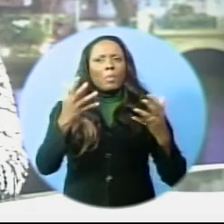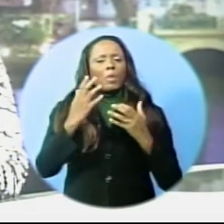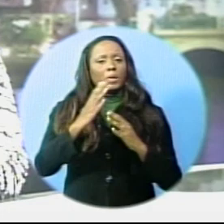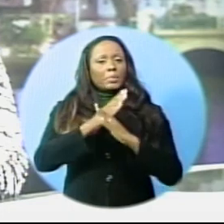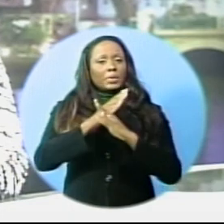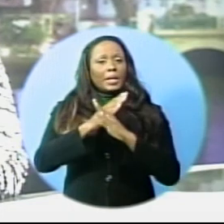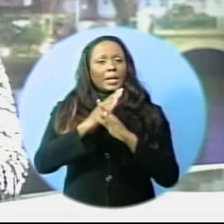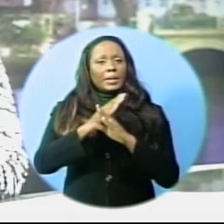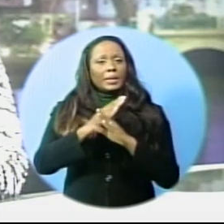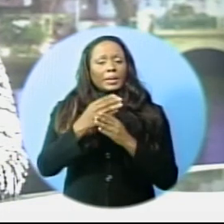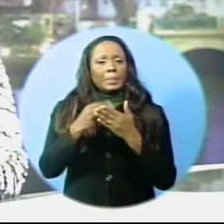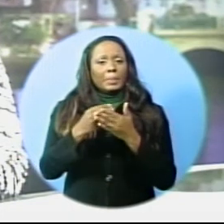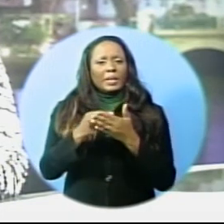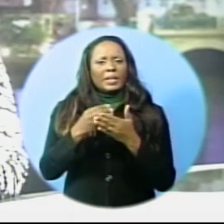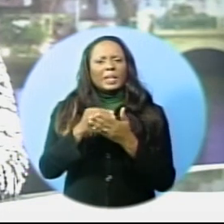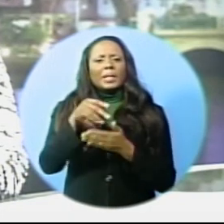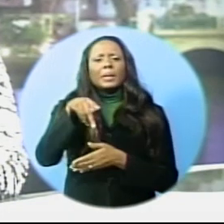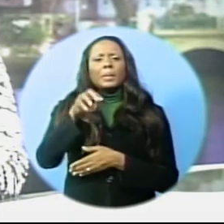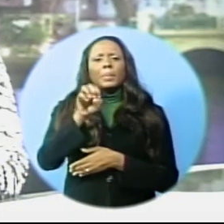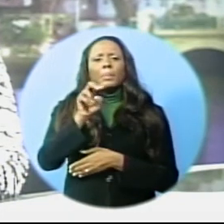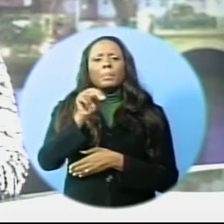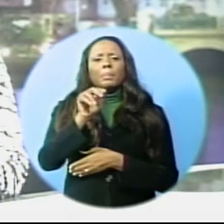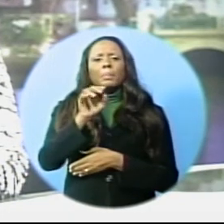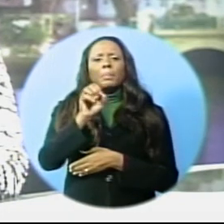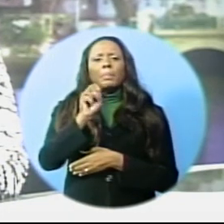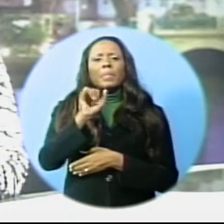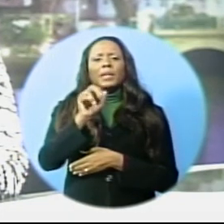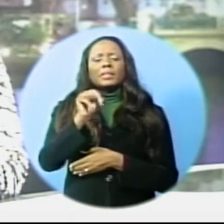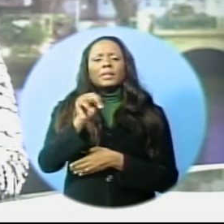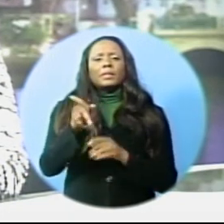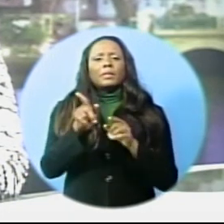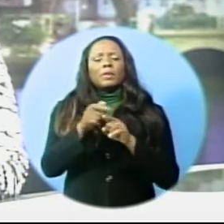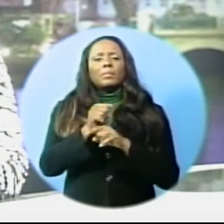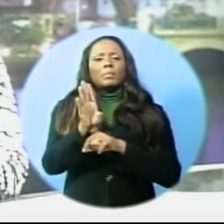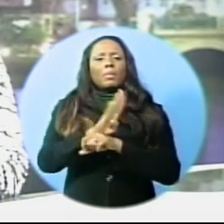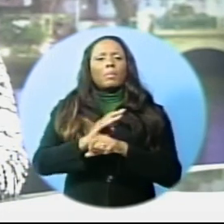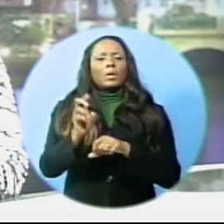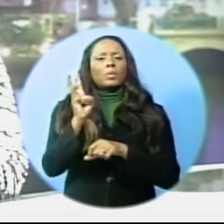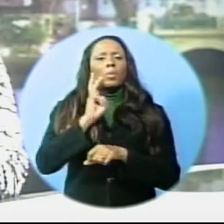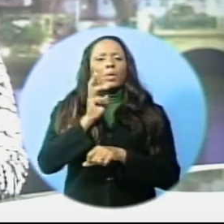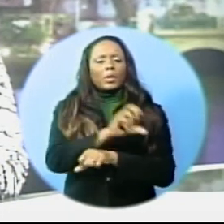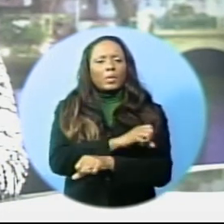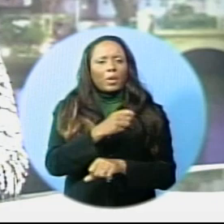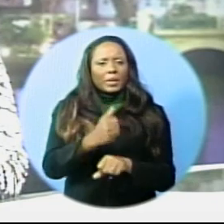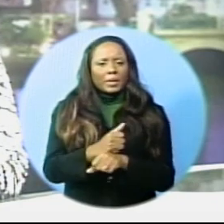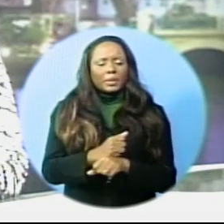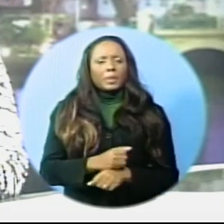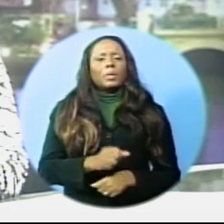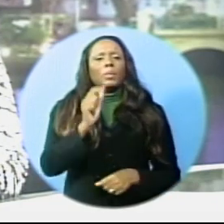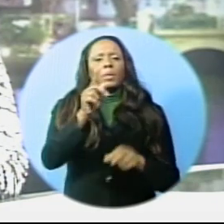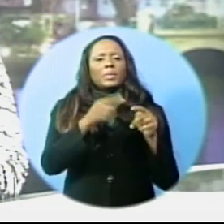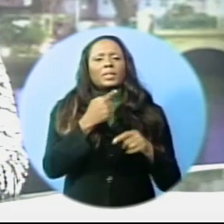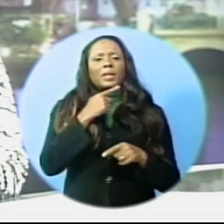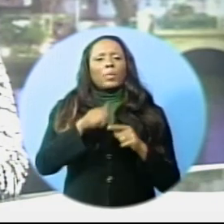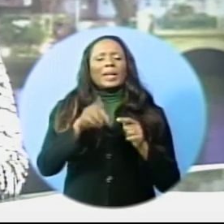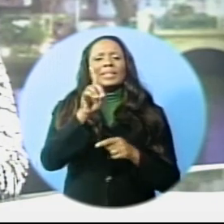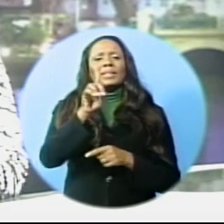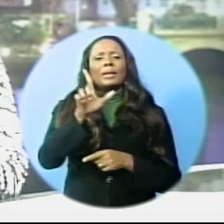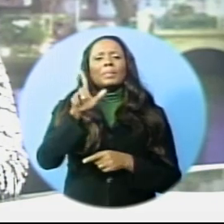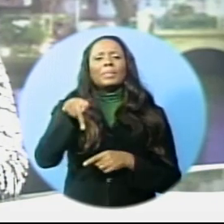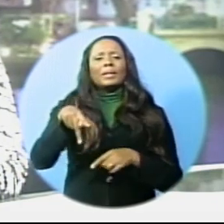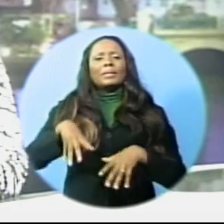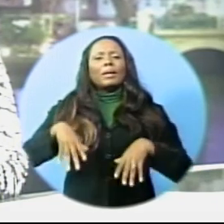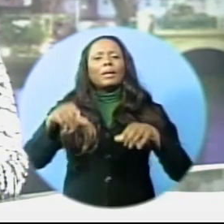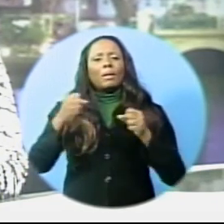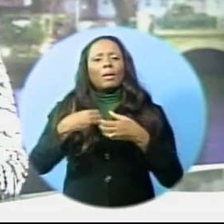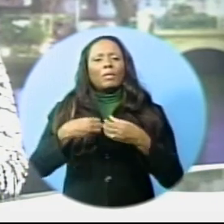staff of the Barbados Water Authority. Senator Jepter Ince says when the current Democratic Labour Party administration came into office, it